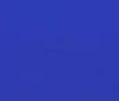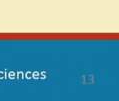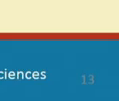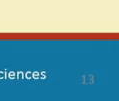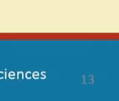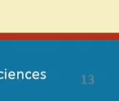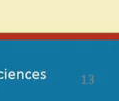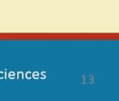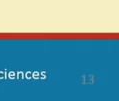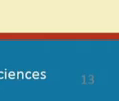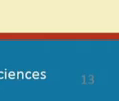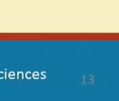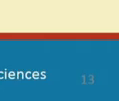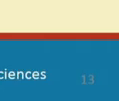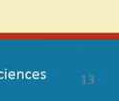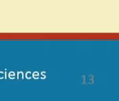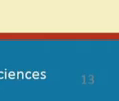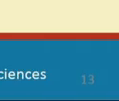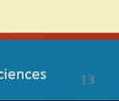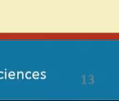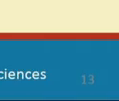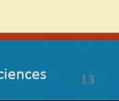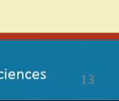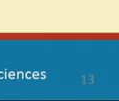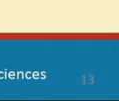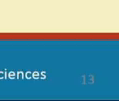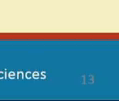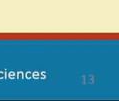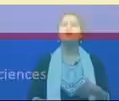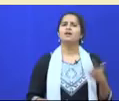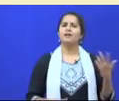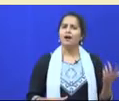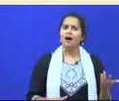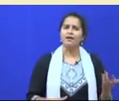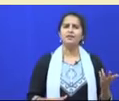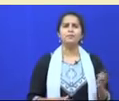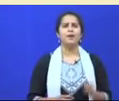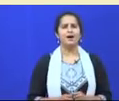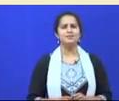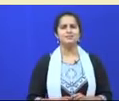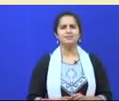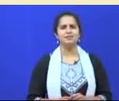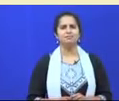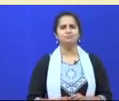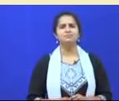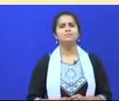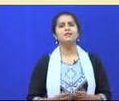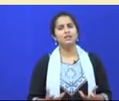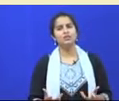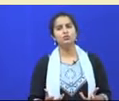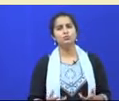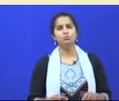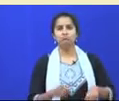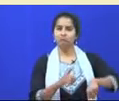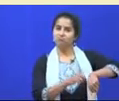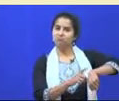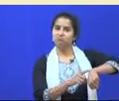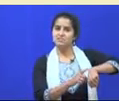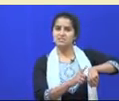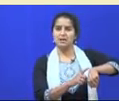next sentence on the screen we see karyam, work. Karyam asti,